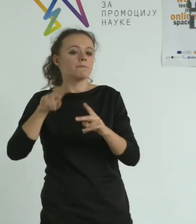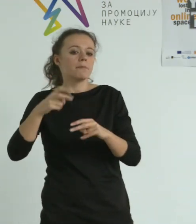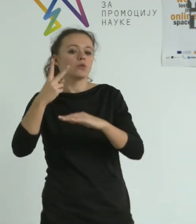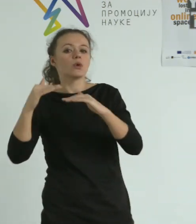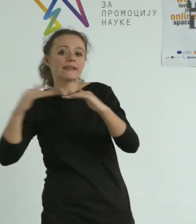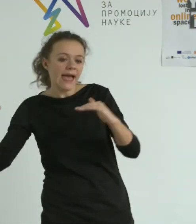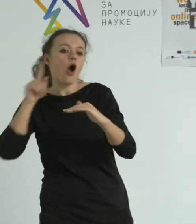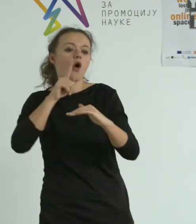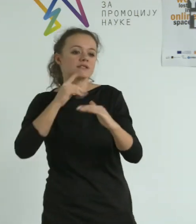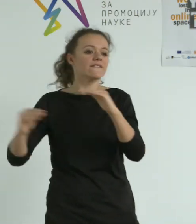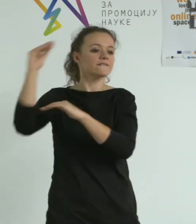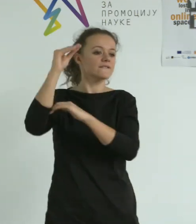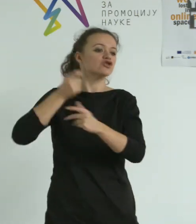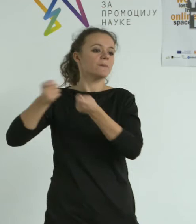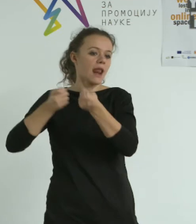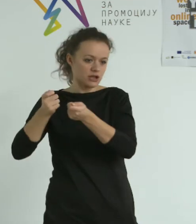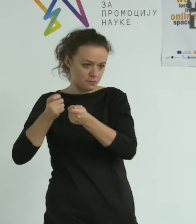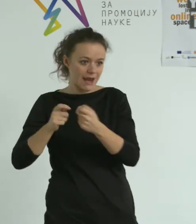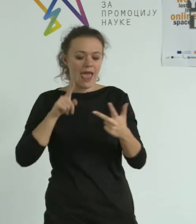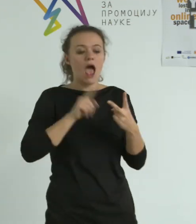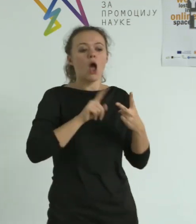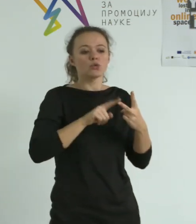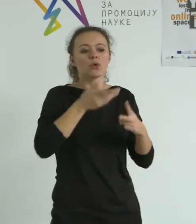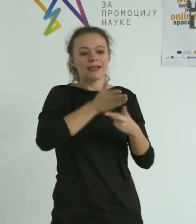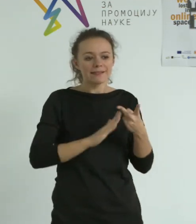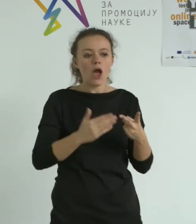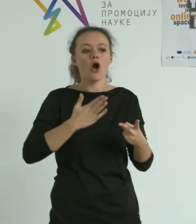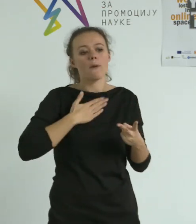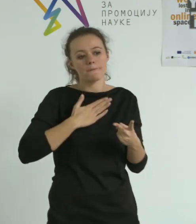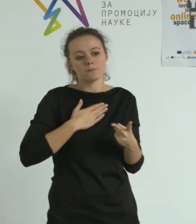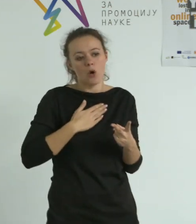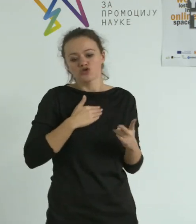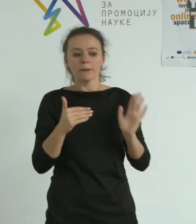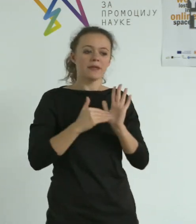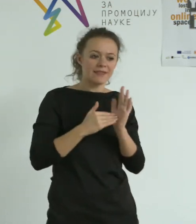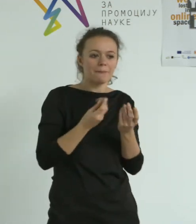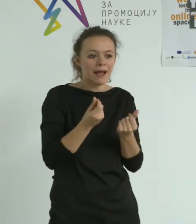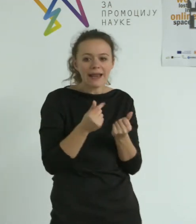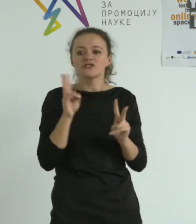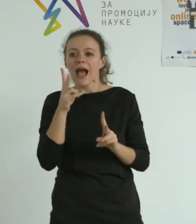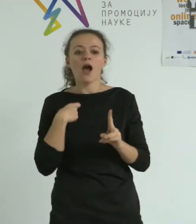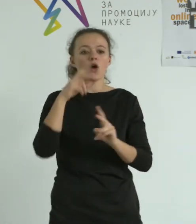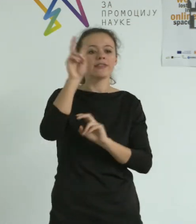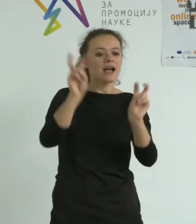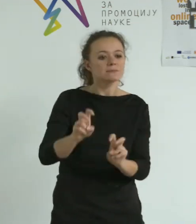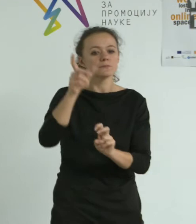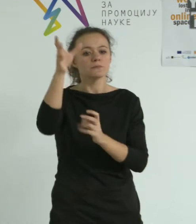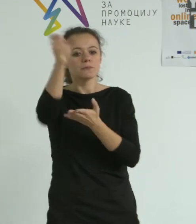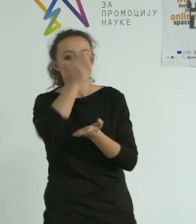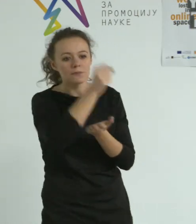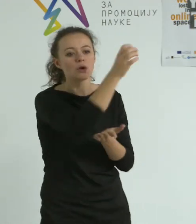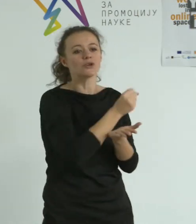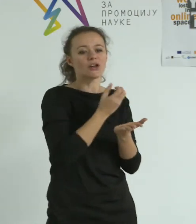is interested. And the second part was my idea might need some cash, and it was like fundraising